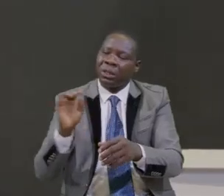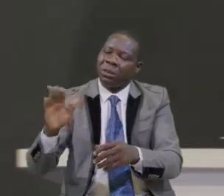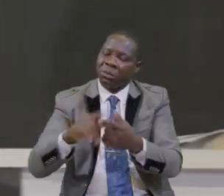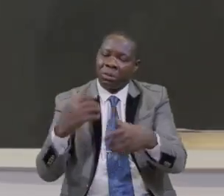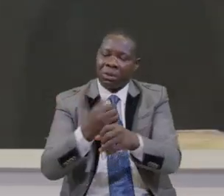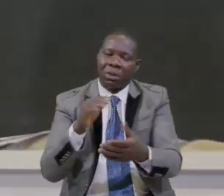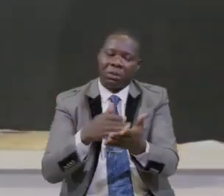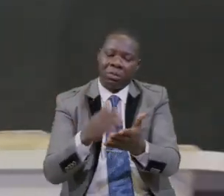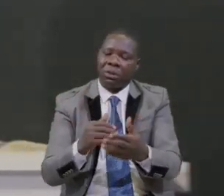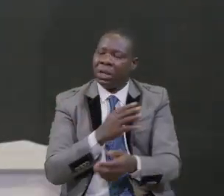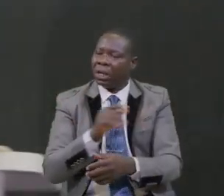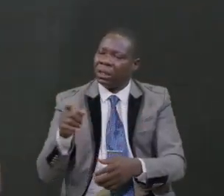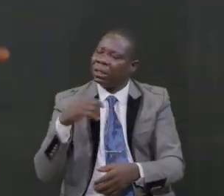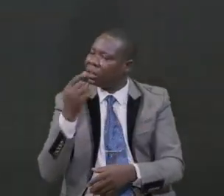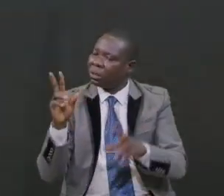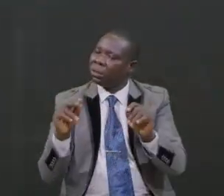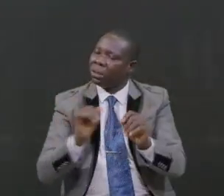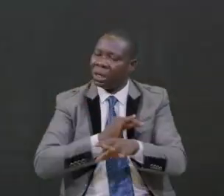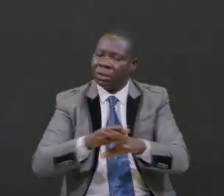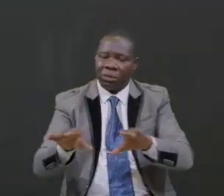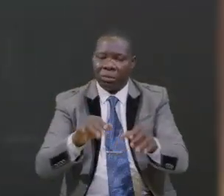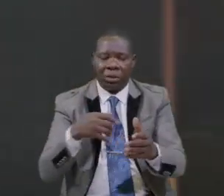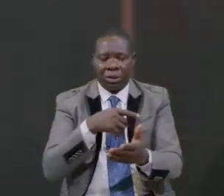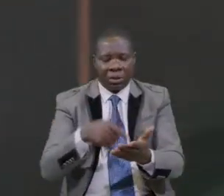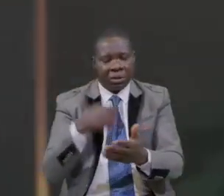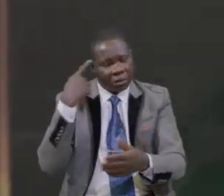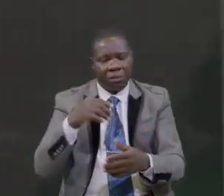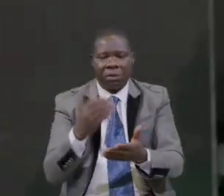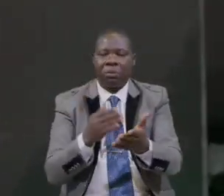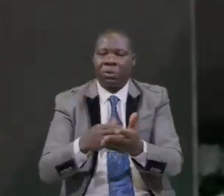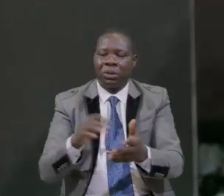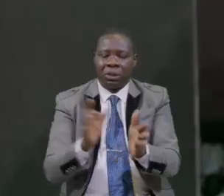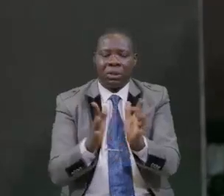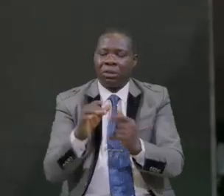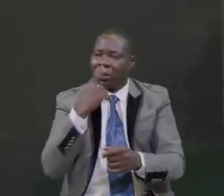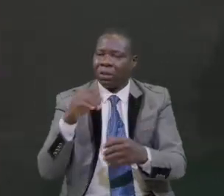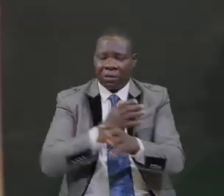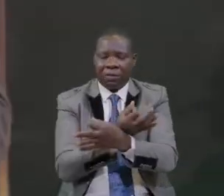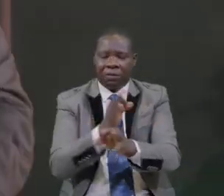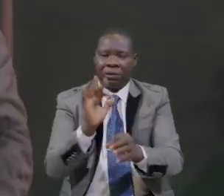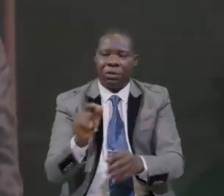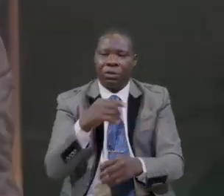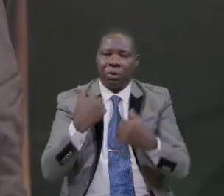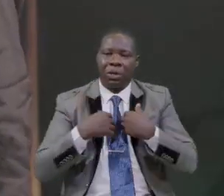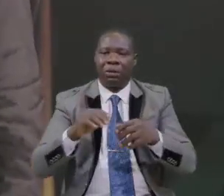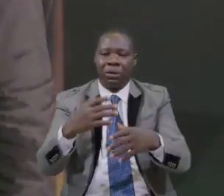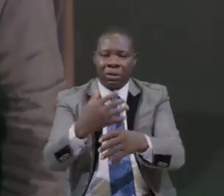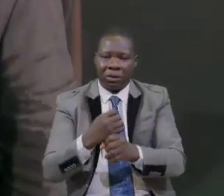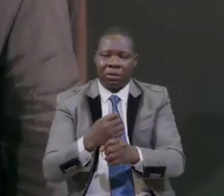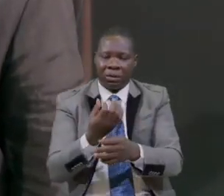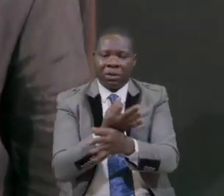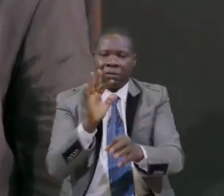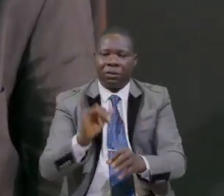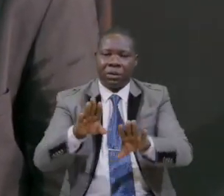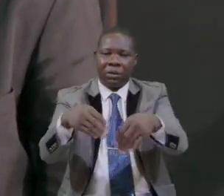money. Jesus said, freely you have received, freely give. Jesus had